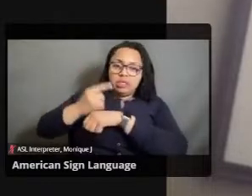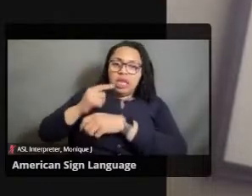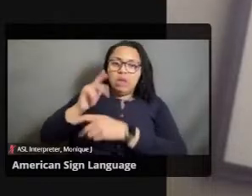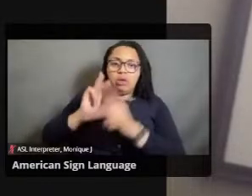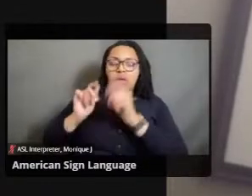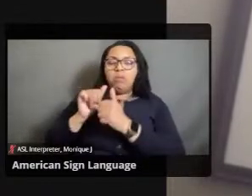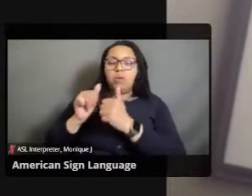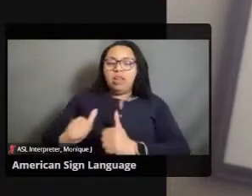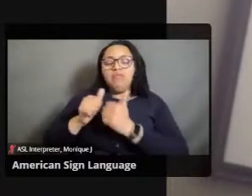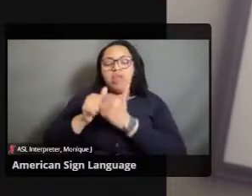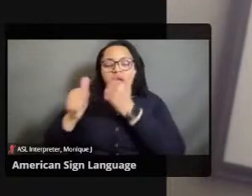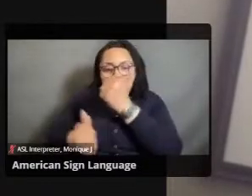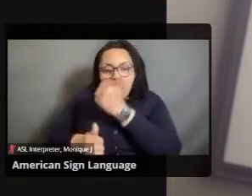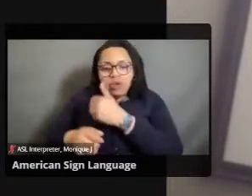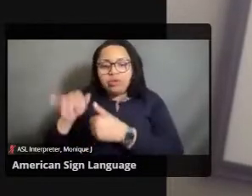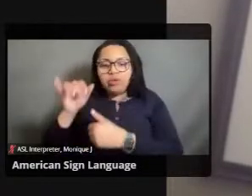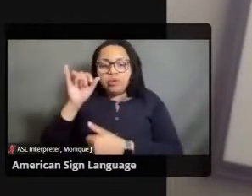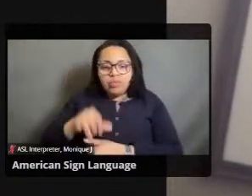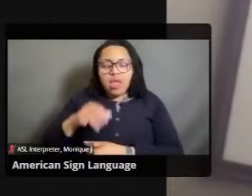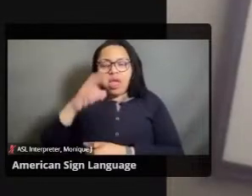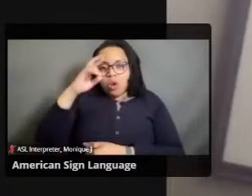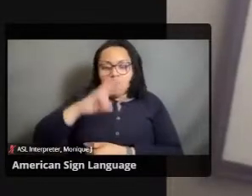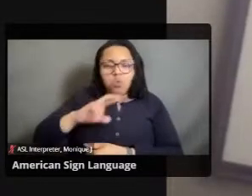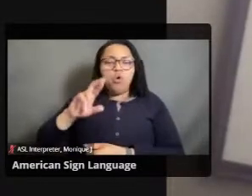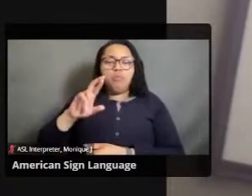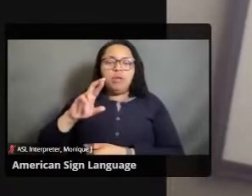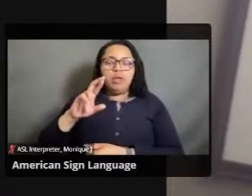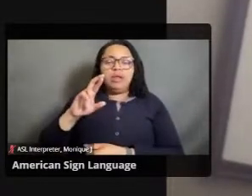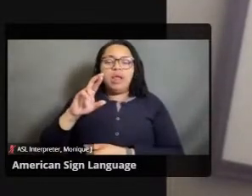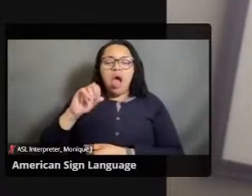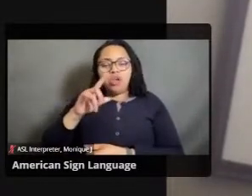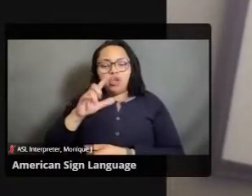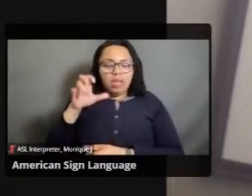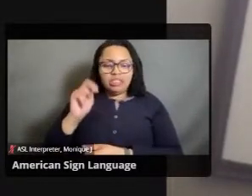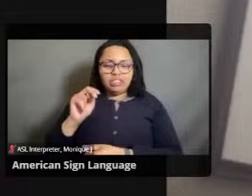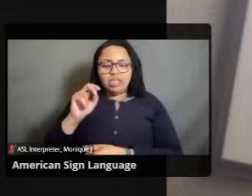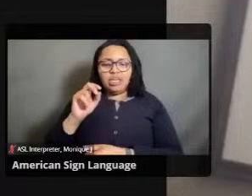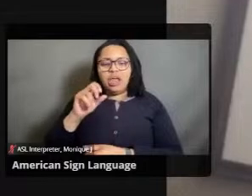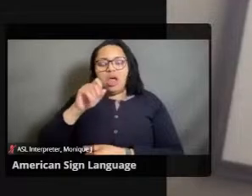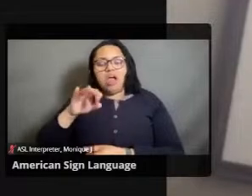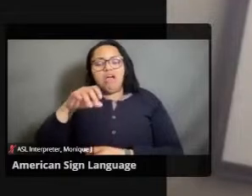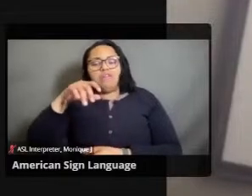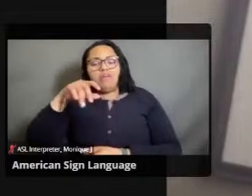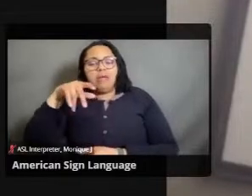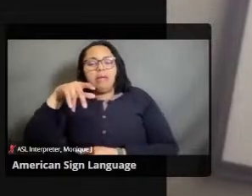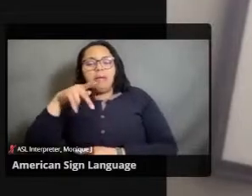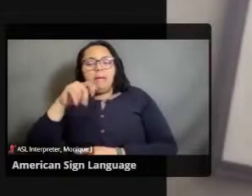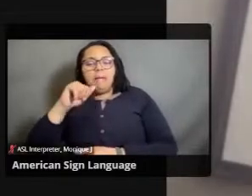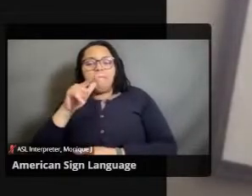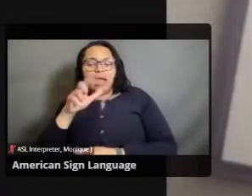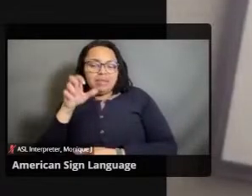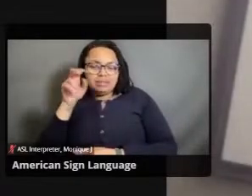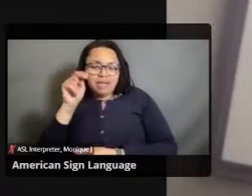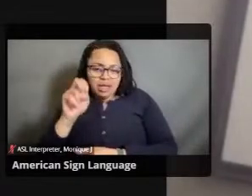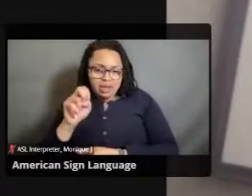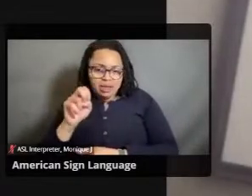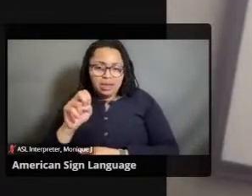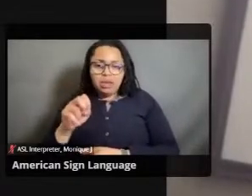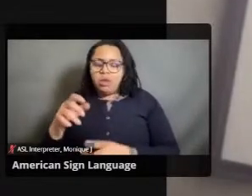Palestine, where war and violence were rampant, poverty claiming the lives of many, where